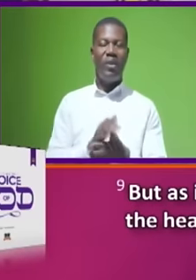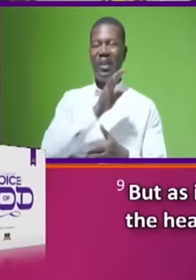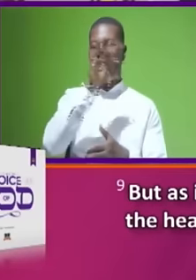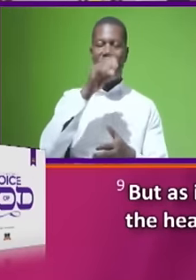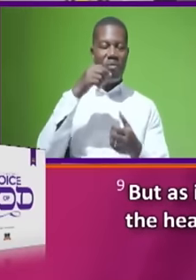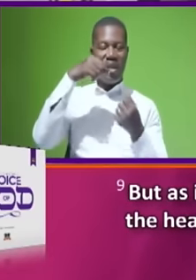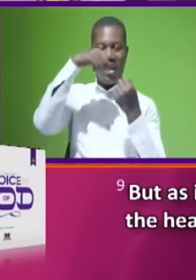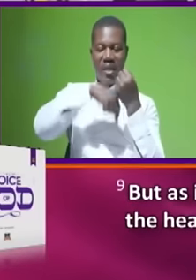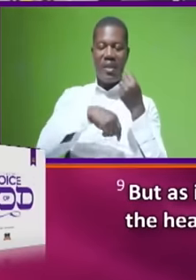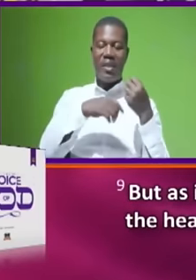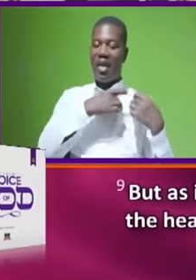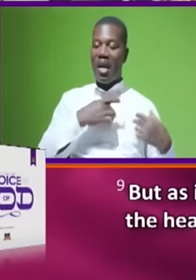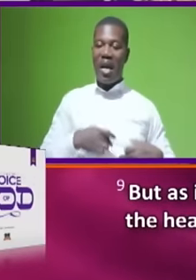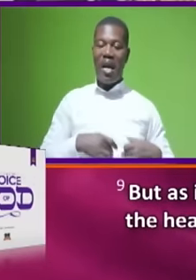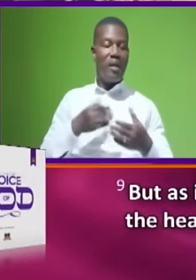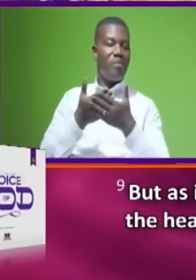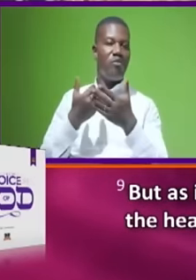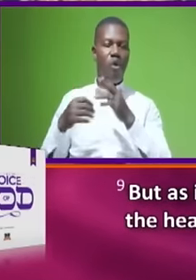Nemum said, watch yourself.